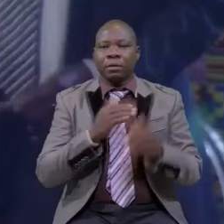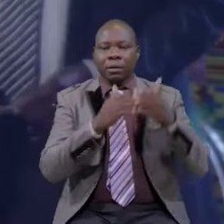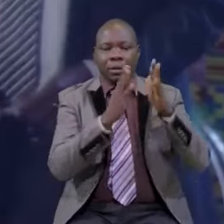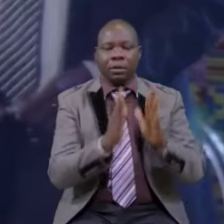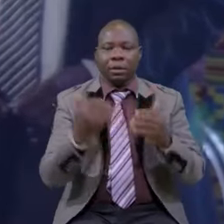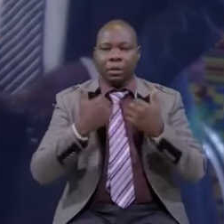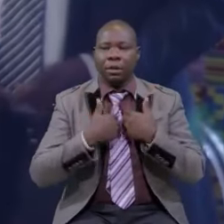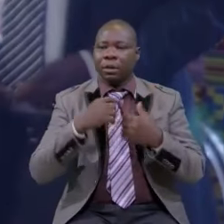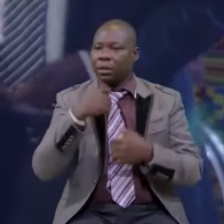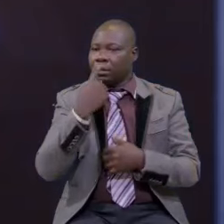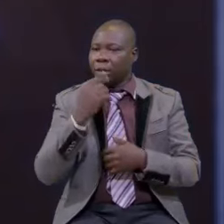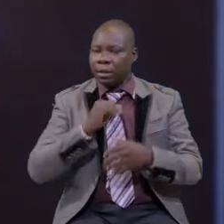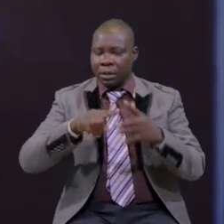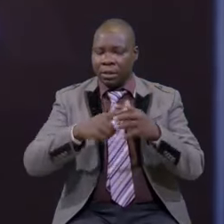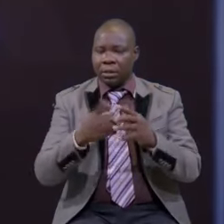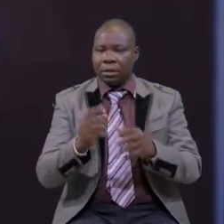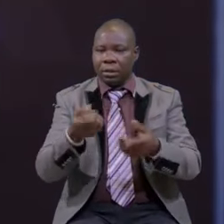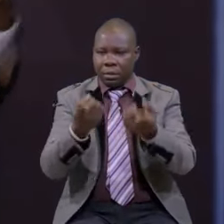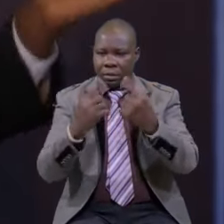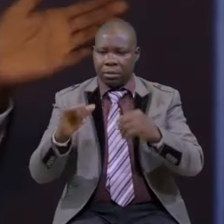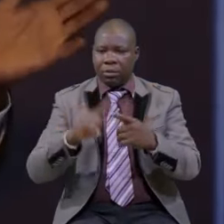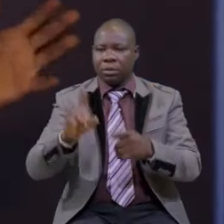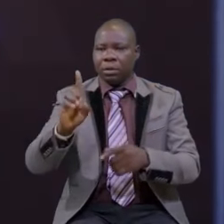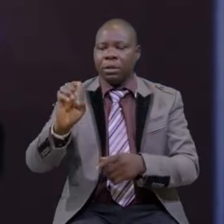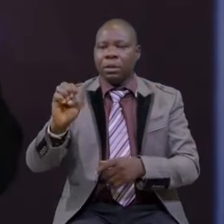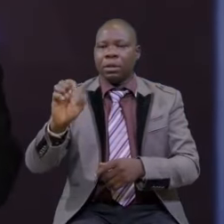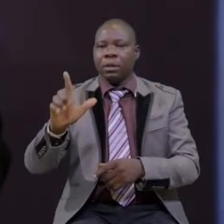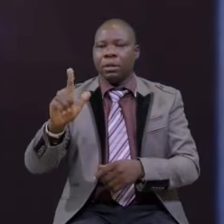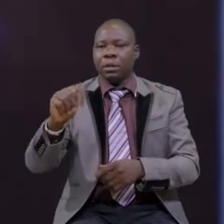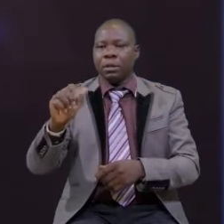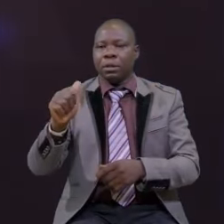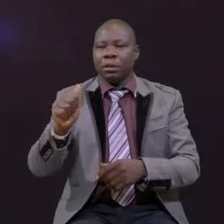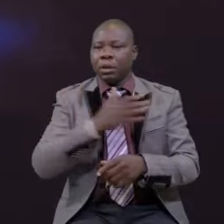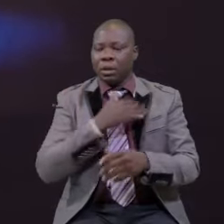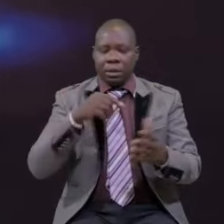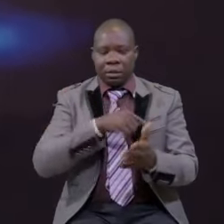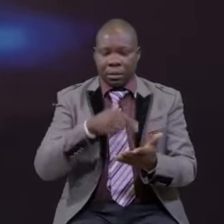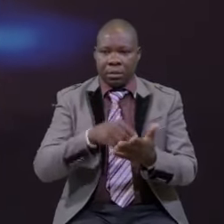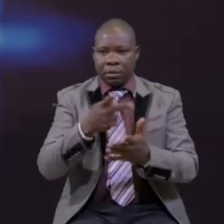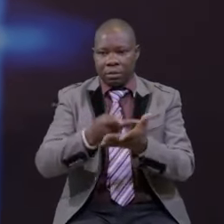coming to Delta and this part of Nigeria